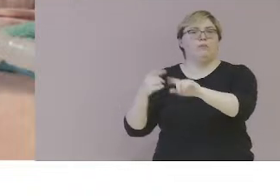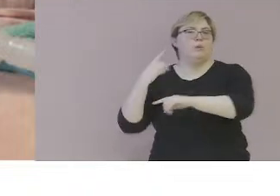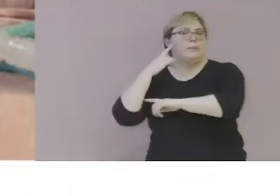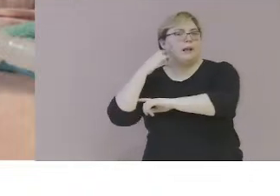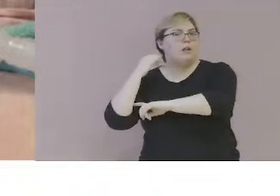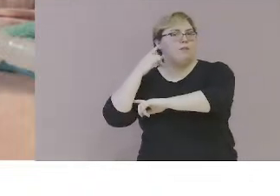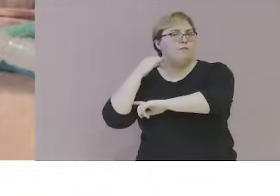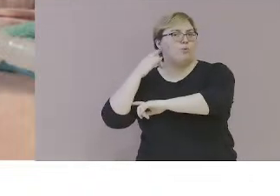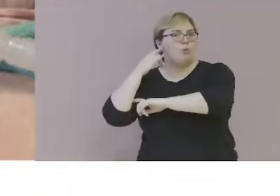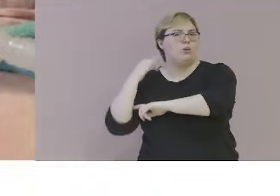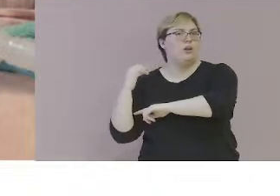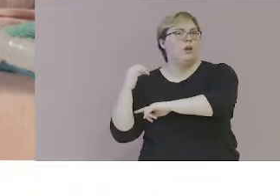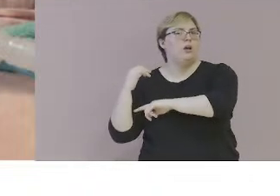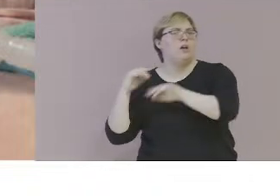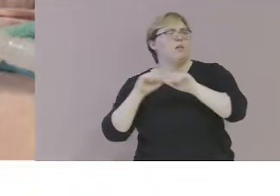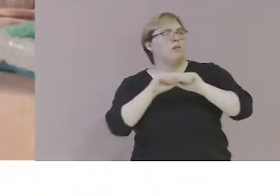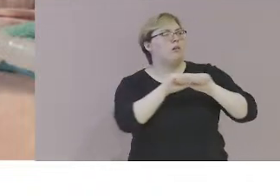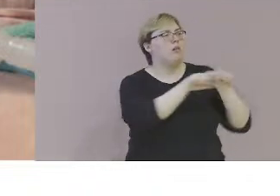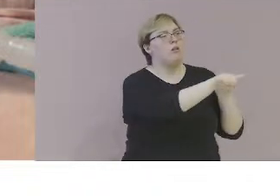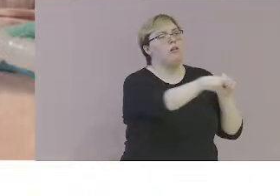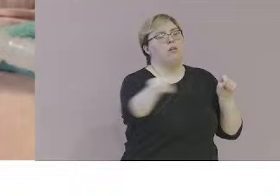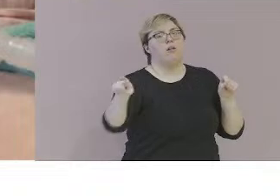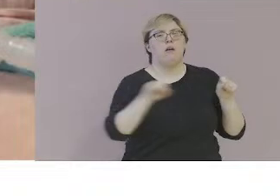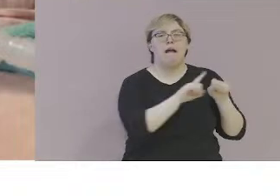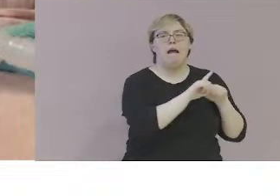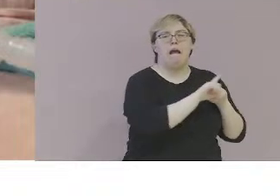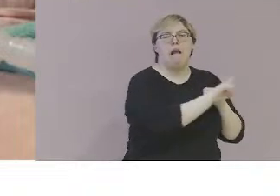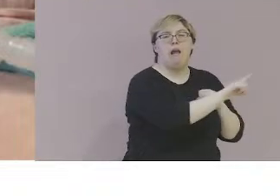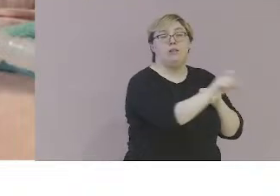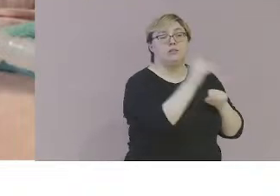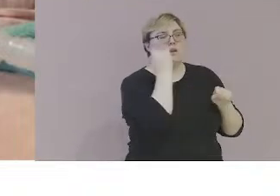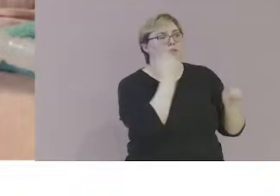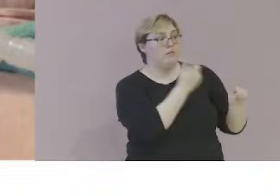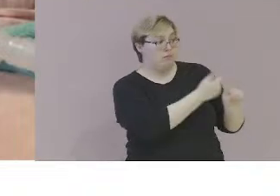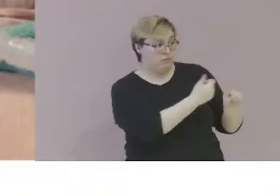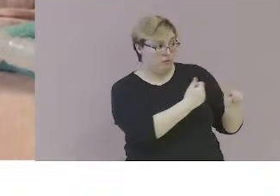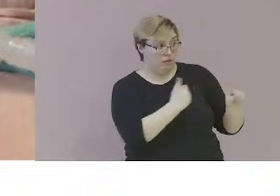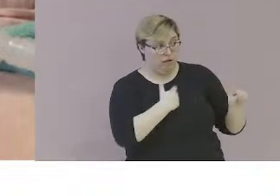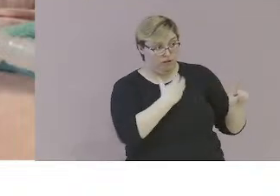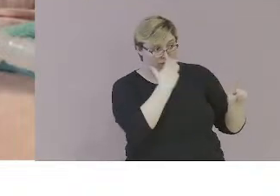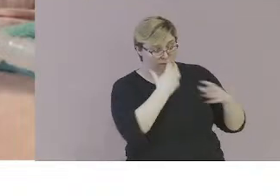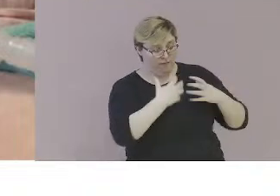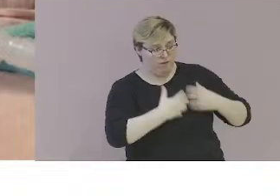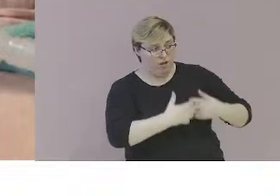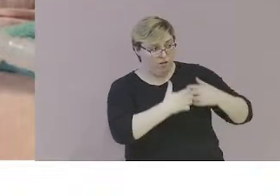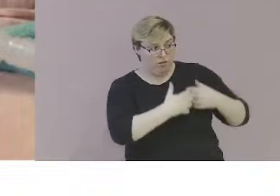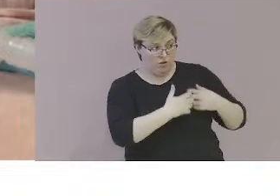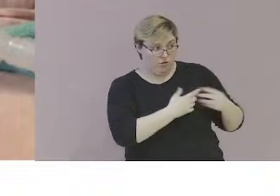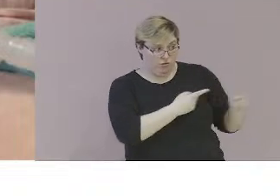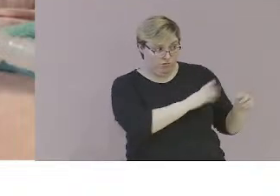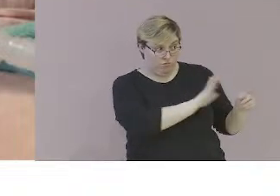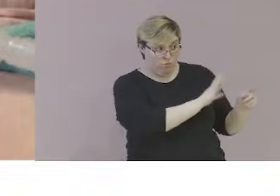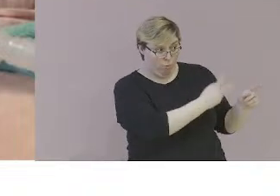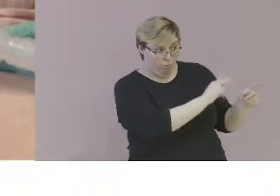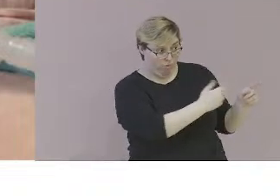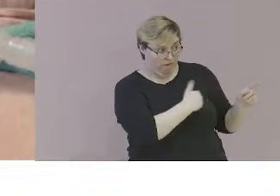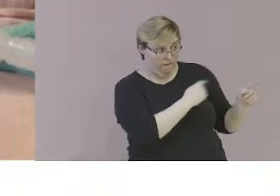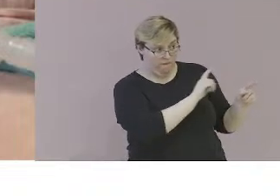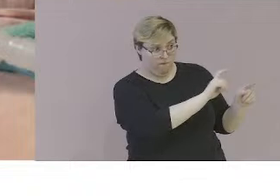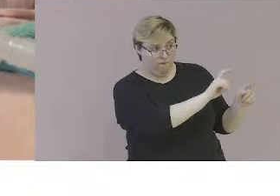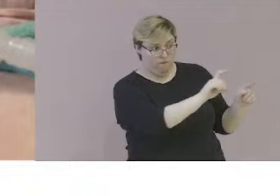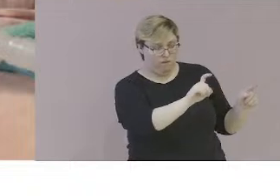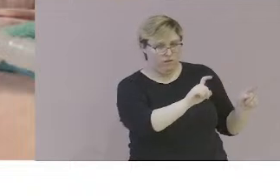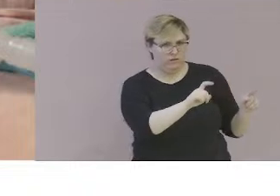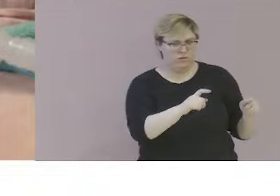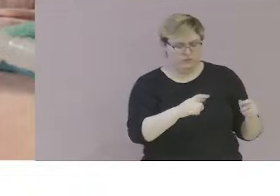identify if they use a ventilator for a county inventory. I need my ventilator to breathe. My friends and I